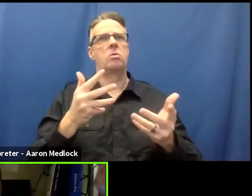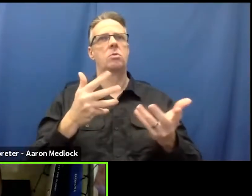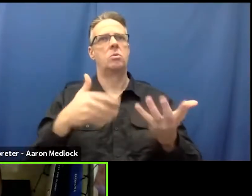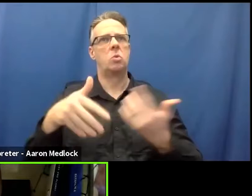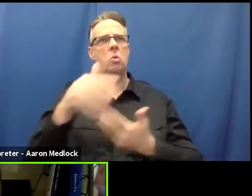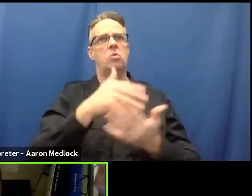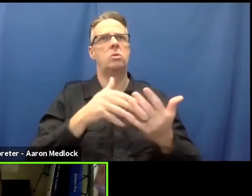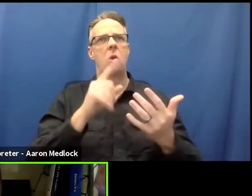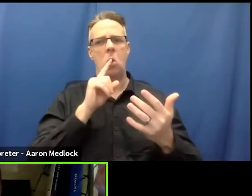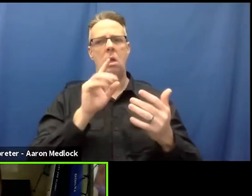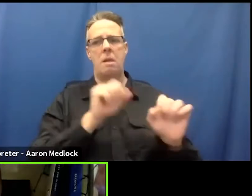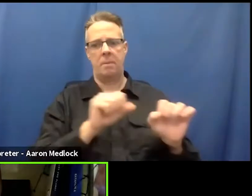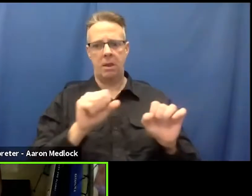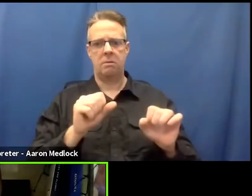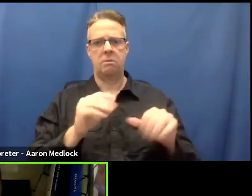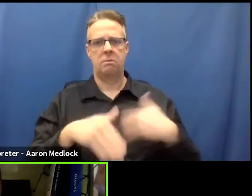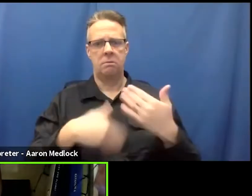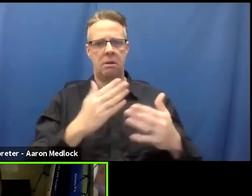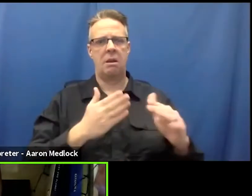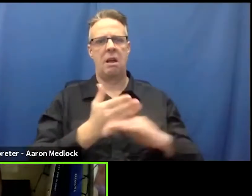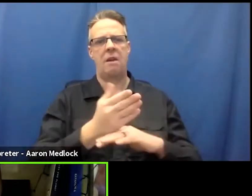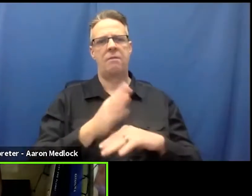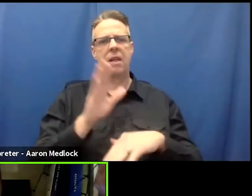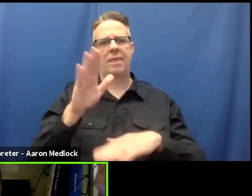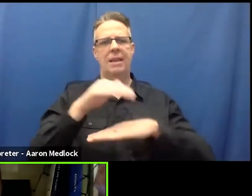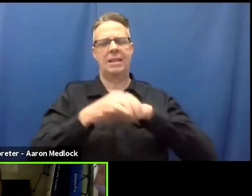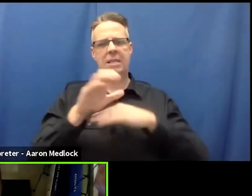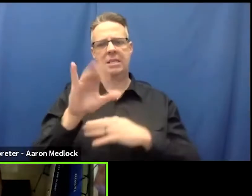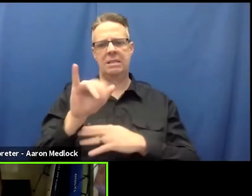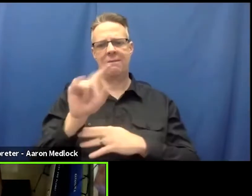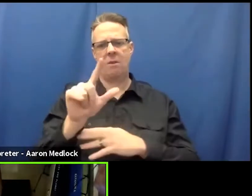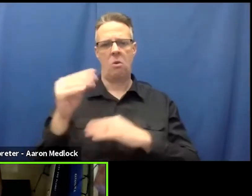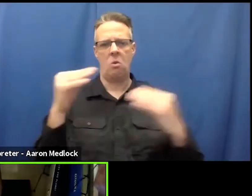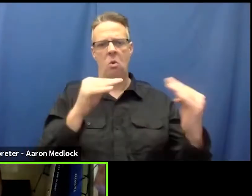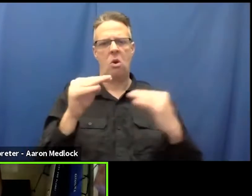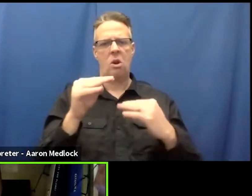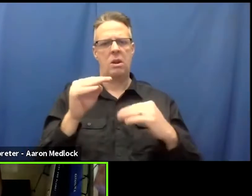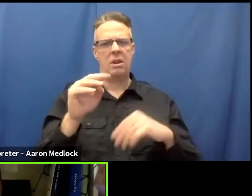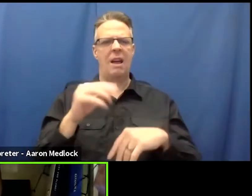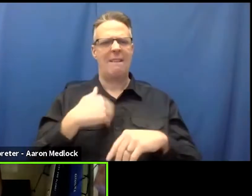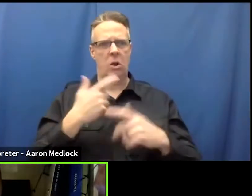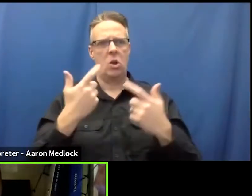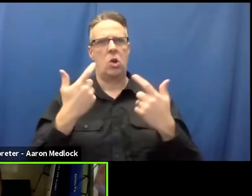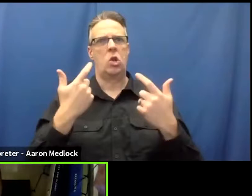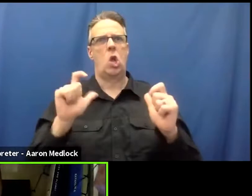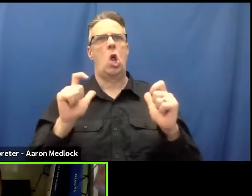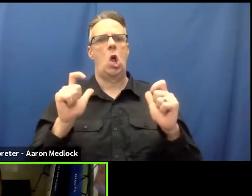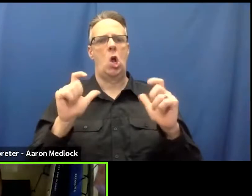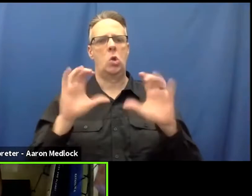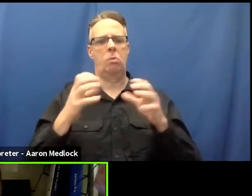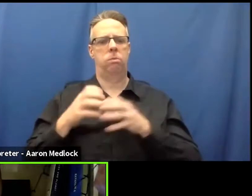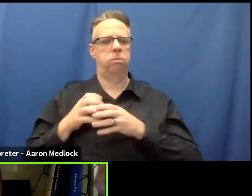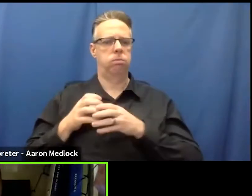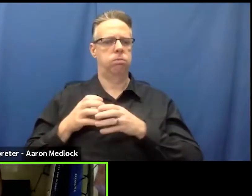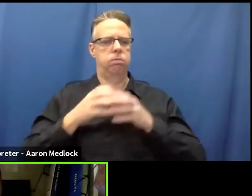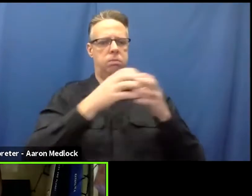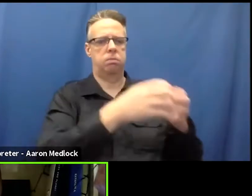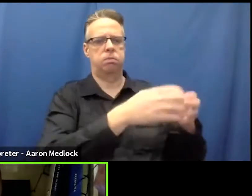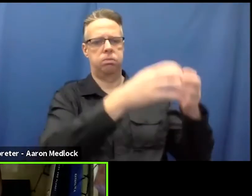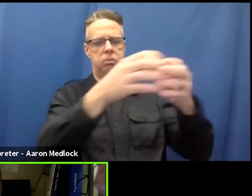during that time and after the English Civil War, you had large community groups that would move from area to